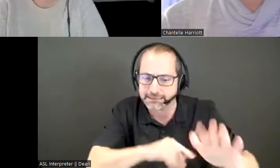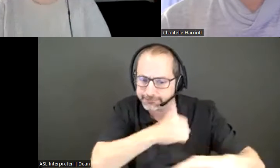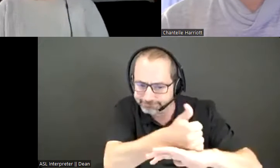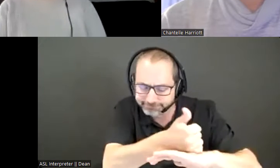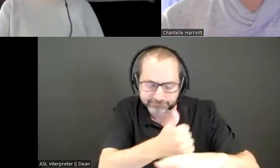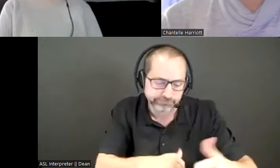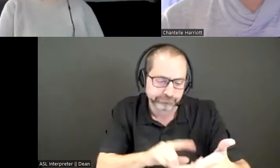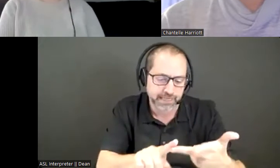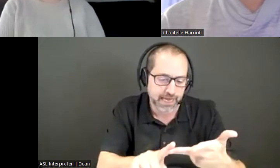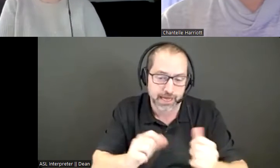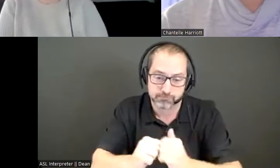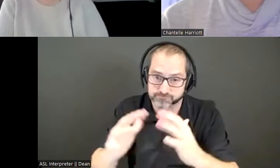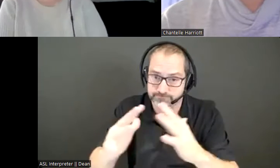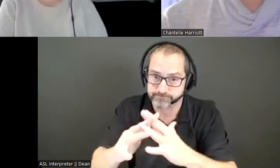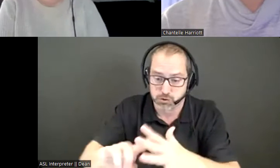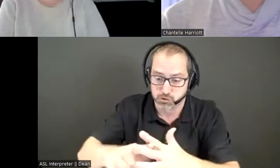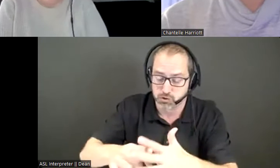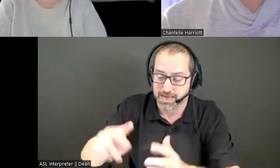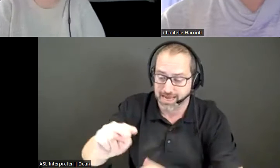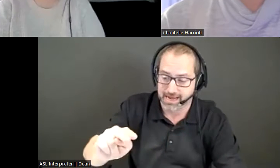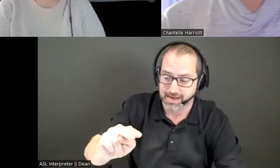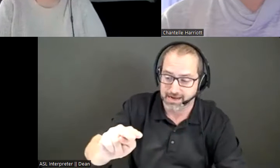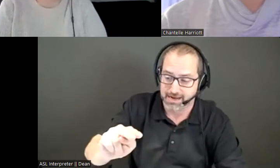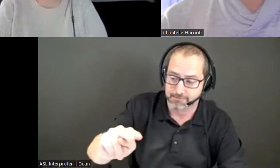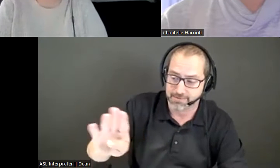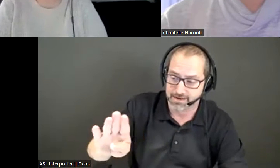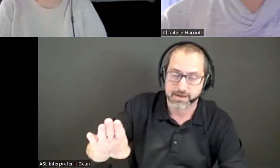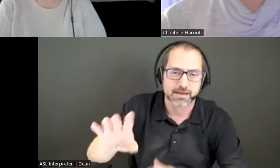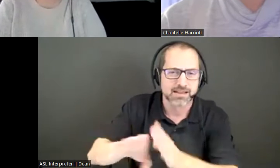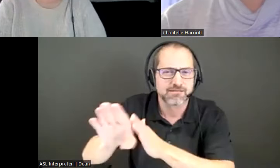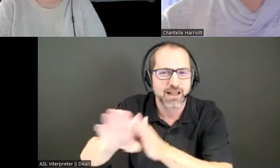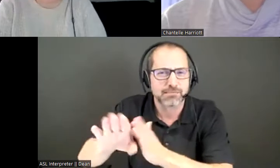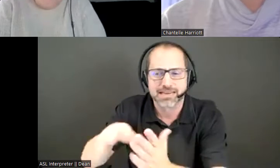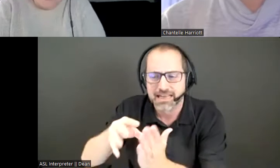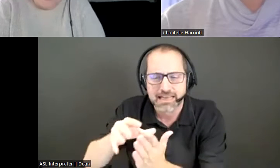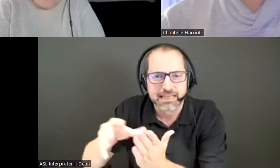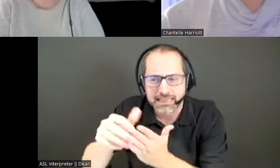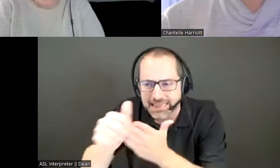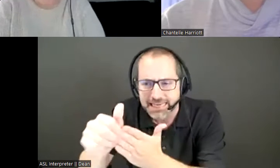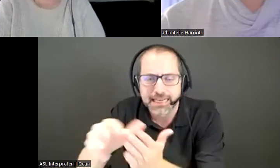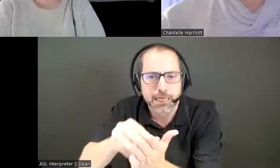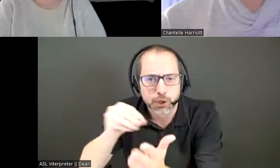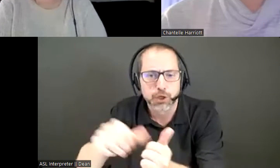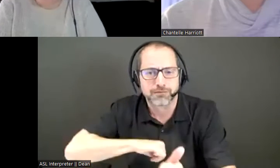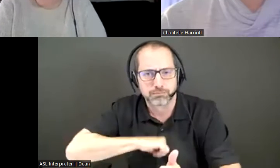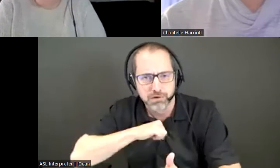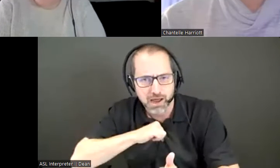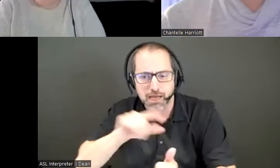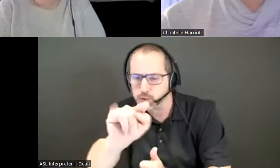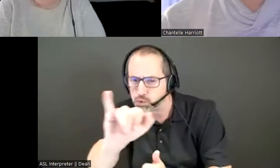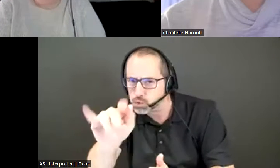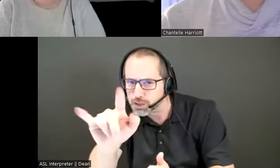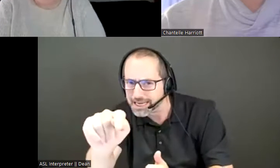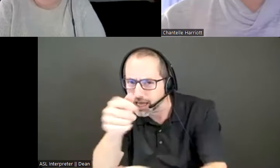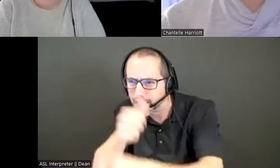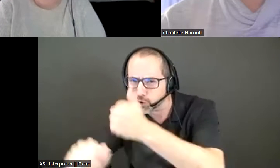as well the implementation of and the development of the Leading and Learning with Pride toolkit with the City of Toronto, which I'm sure we'll hear